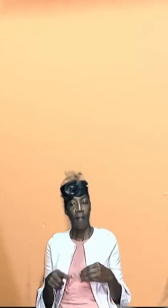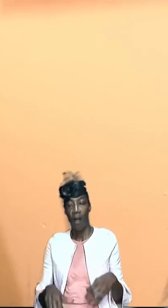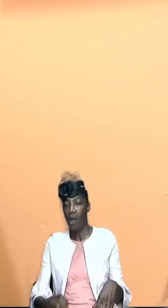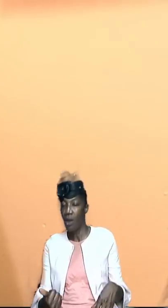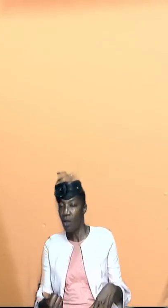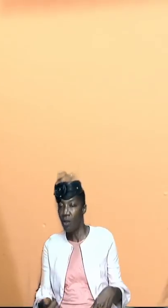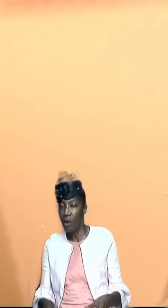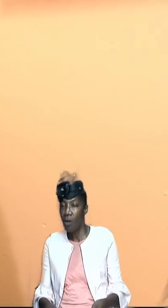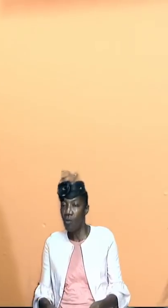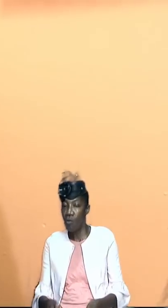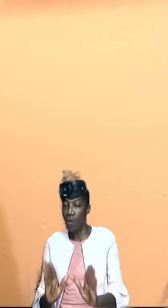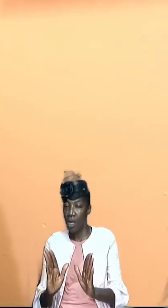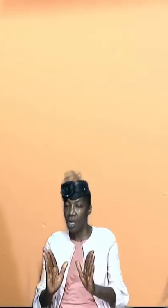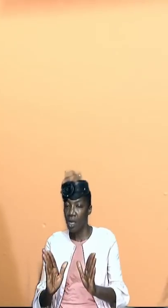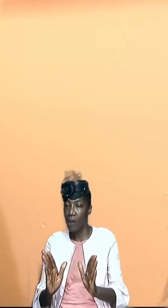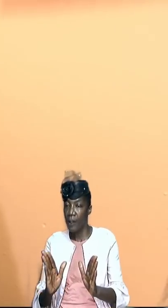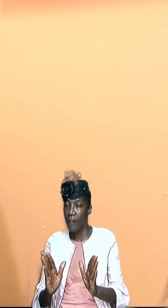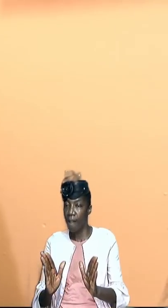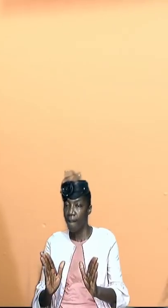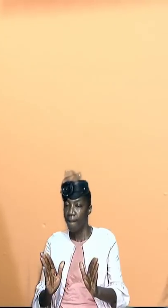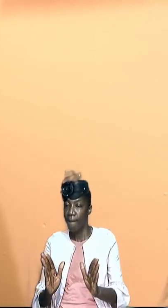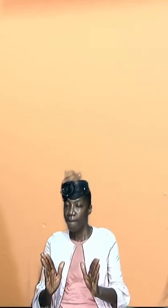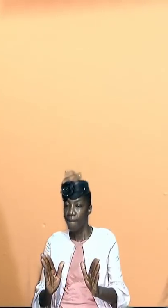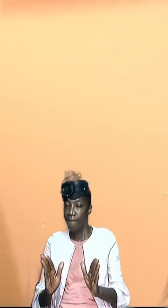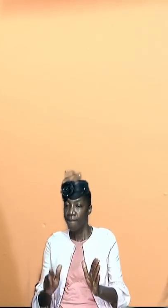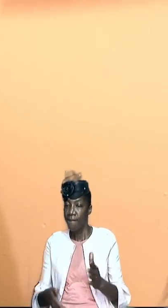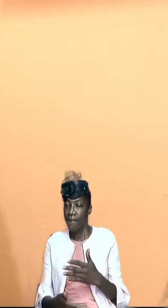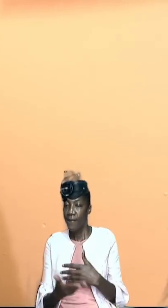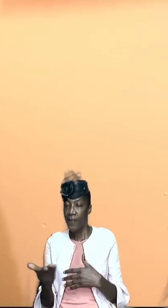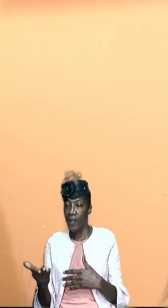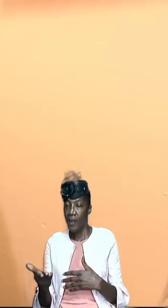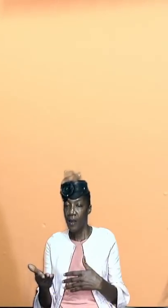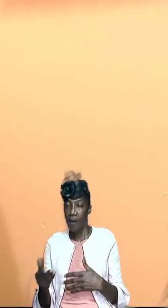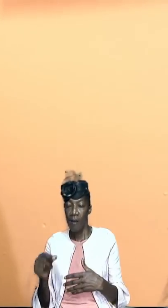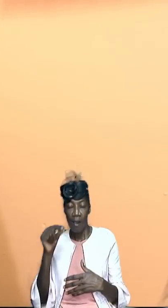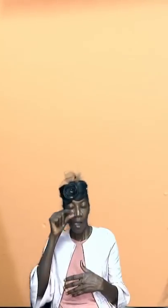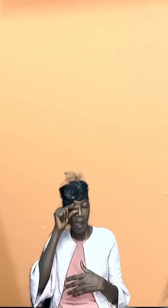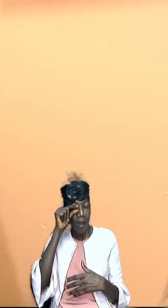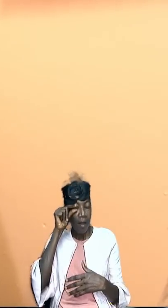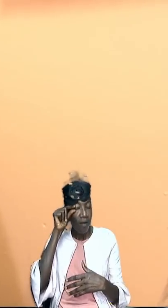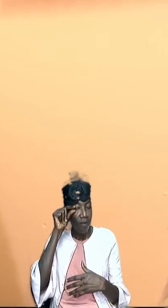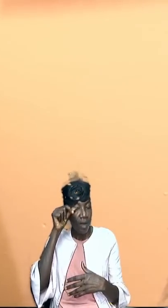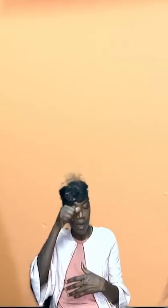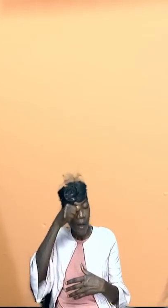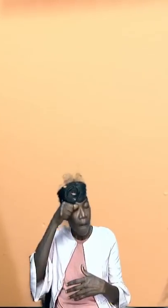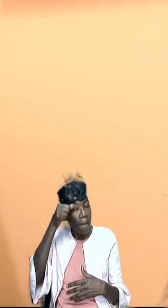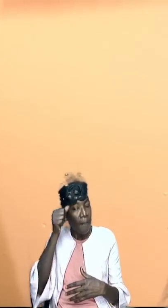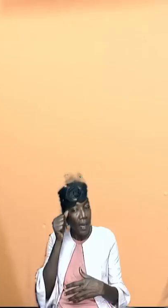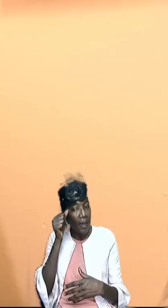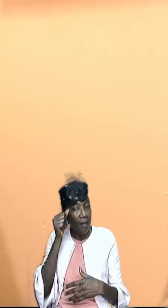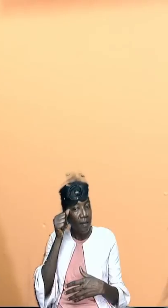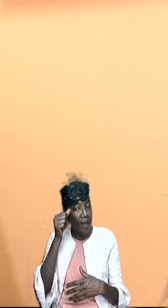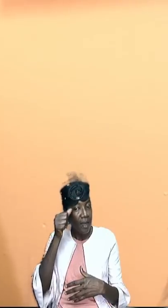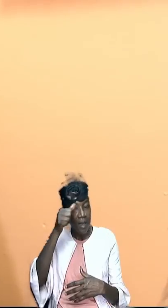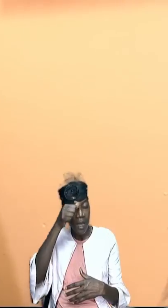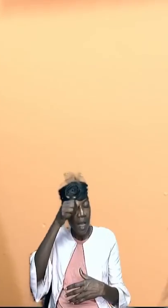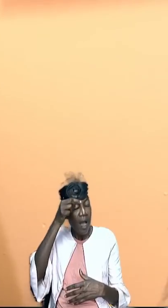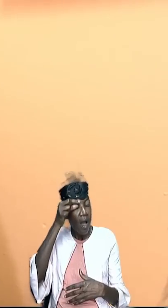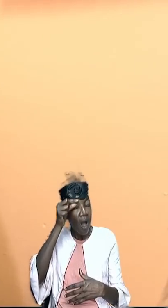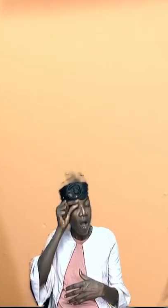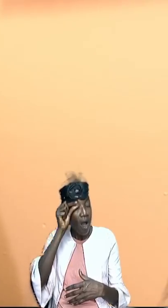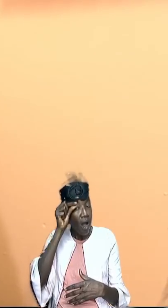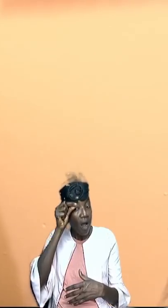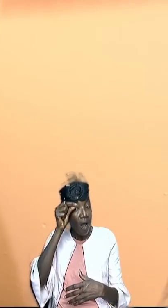another way, and so they are African, black-skinned Africans, and so forth. But